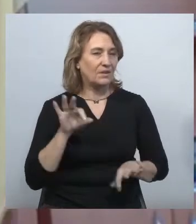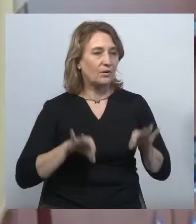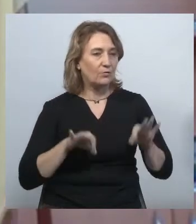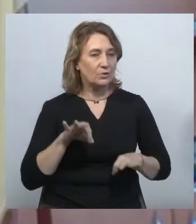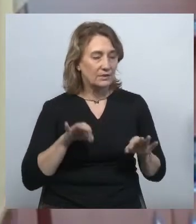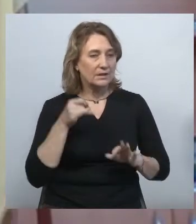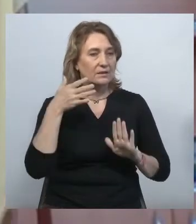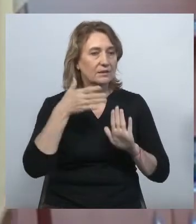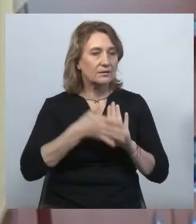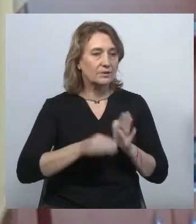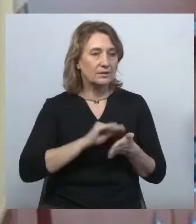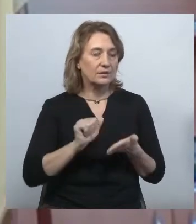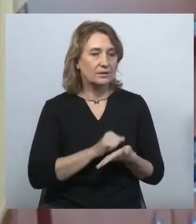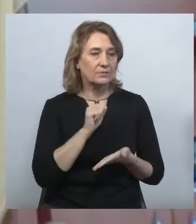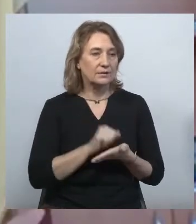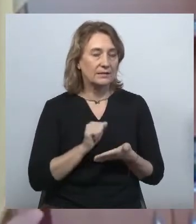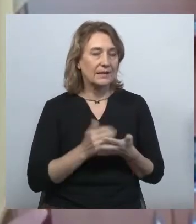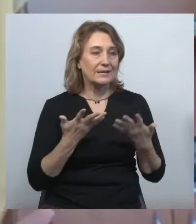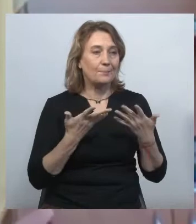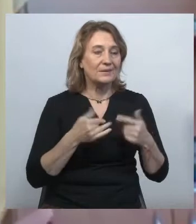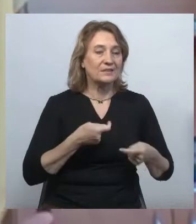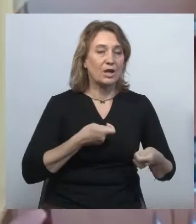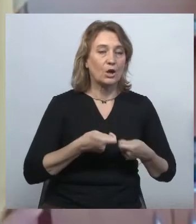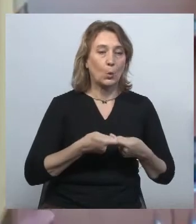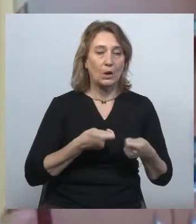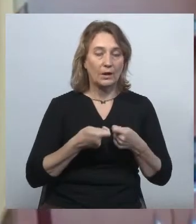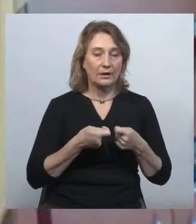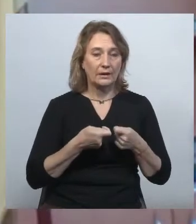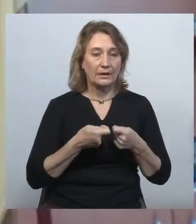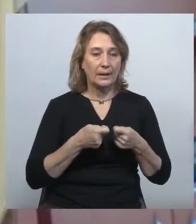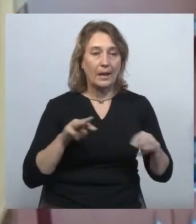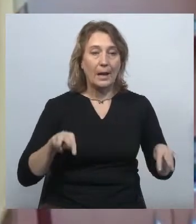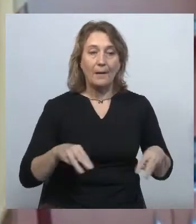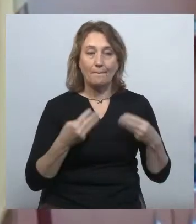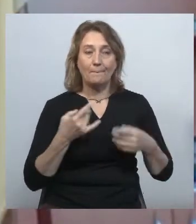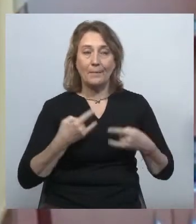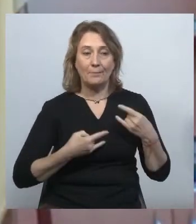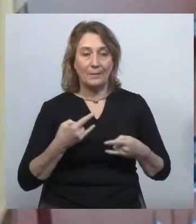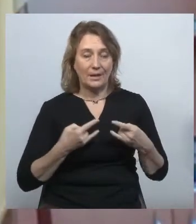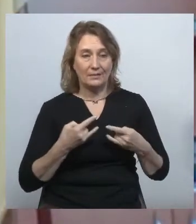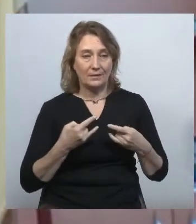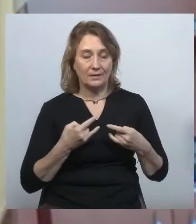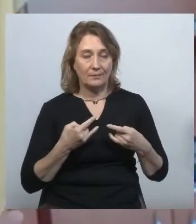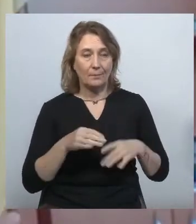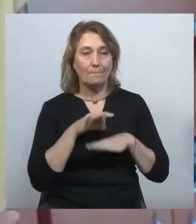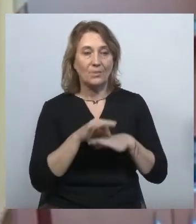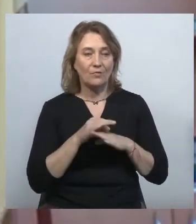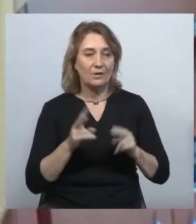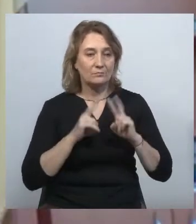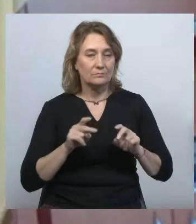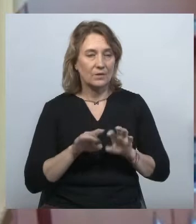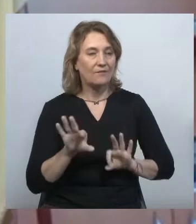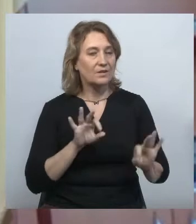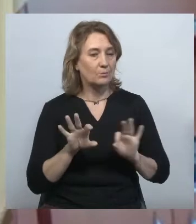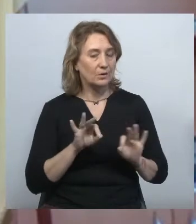out this research. We wanted to understand the awareness of journalists on the self-regulation of media. That is why we carried